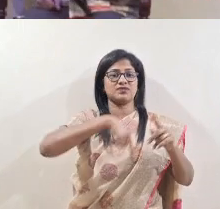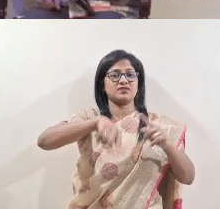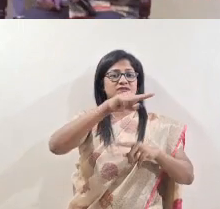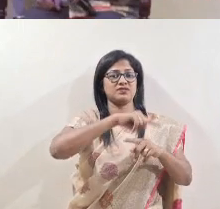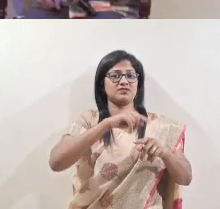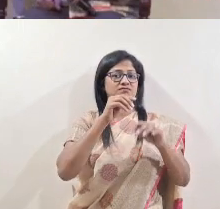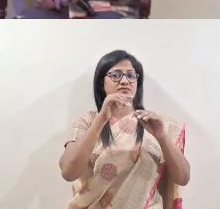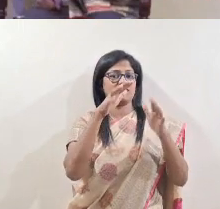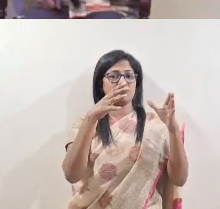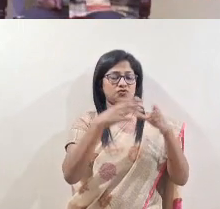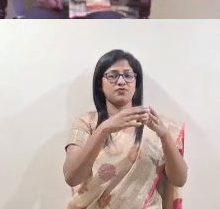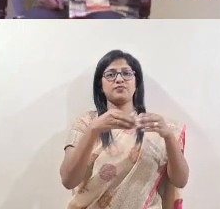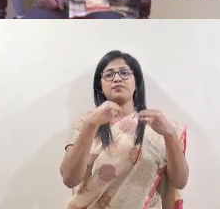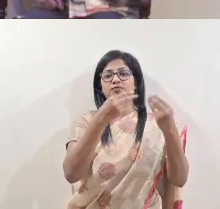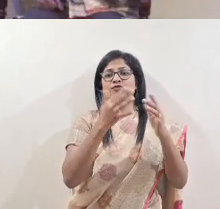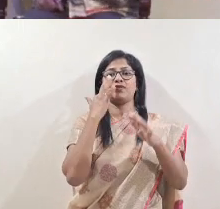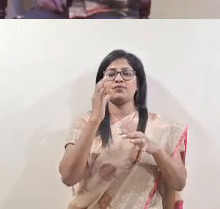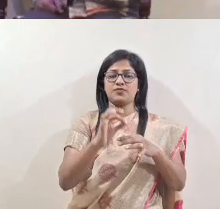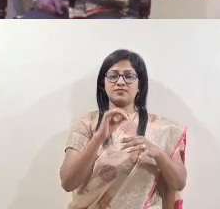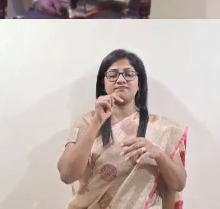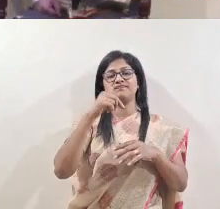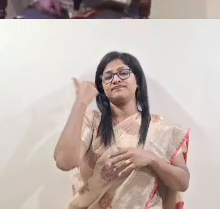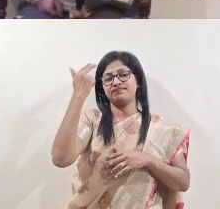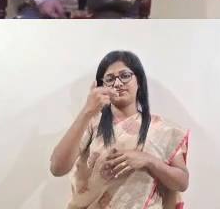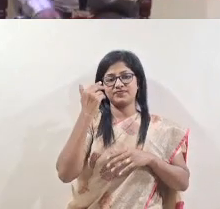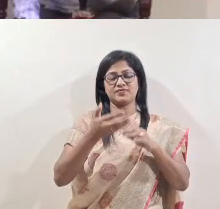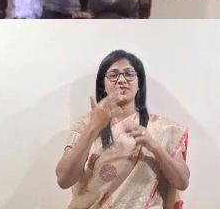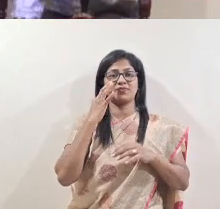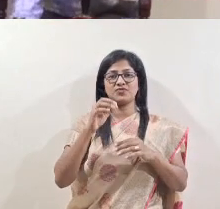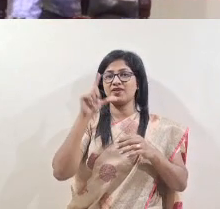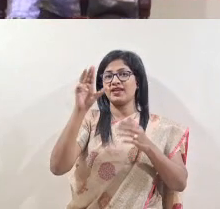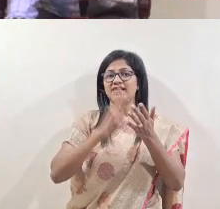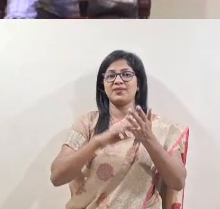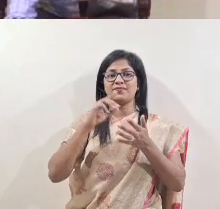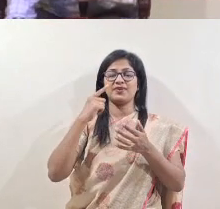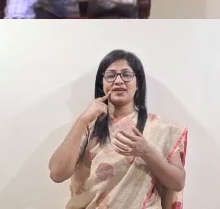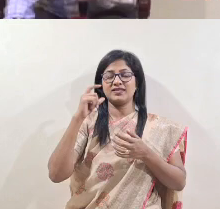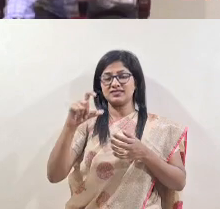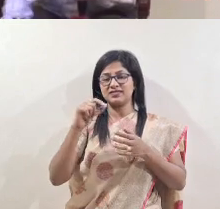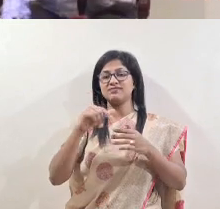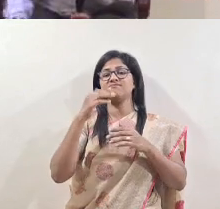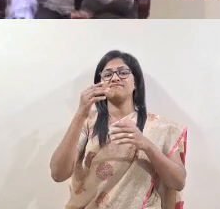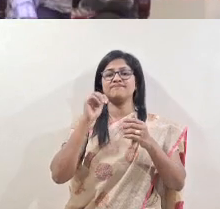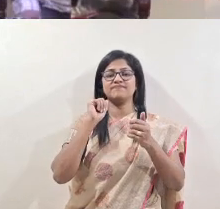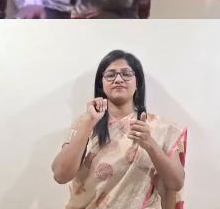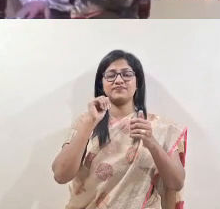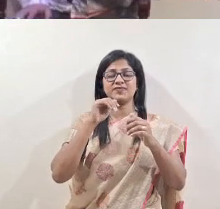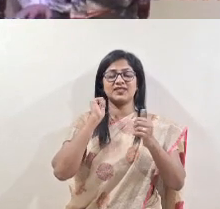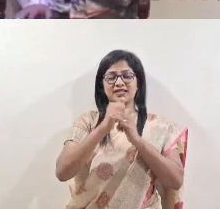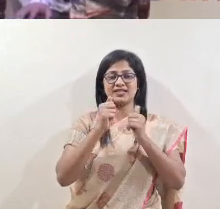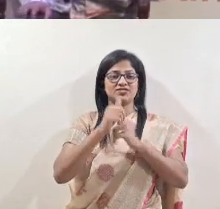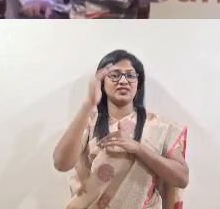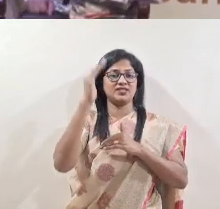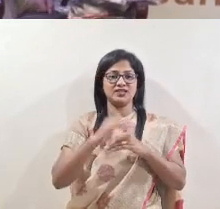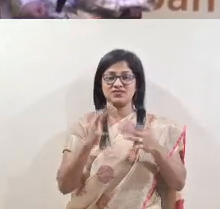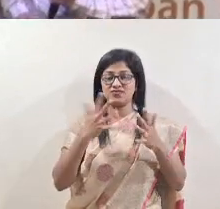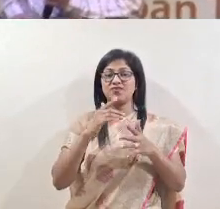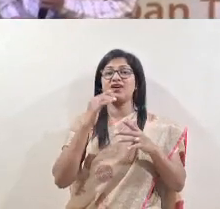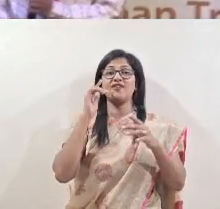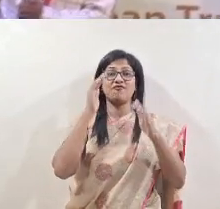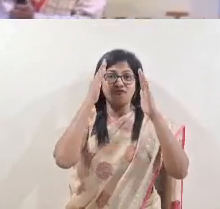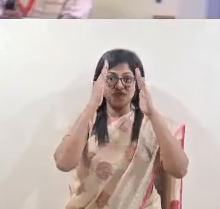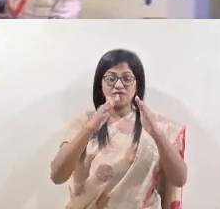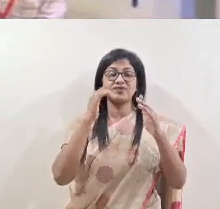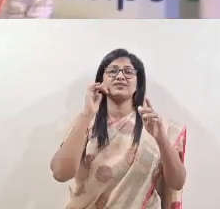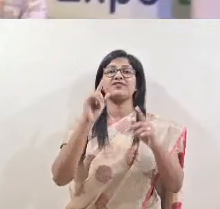more importance. So that's the main reason, I guess, that in LMICs these crashes are not getting reduced, because our priorities are different. We